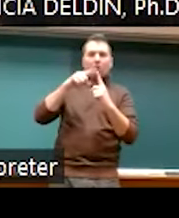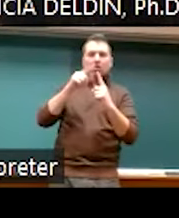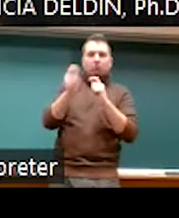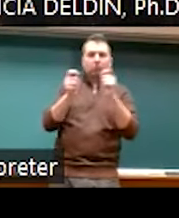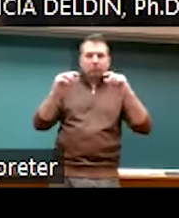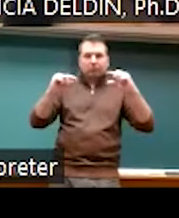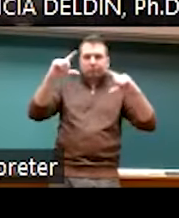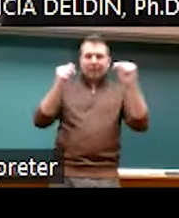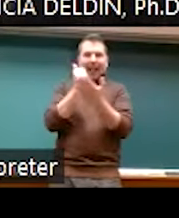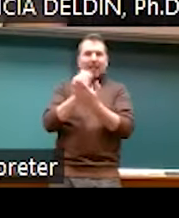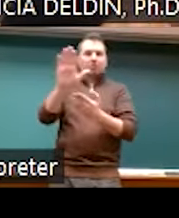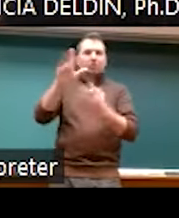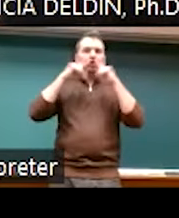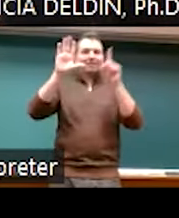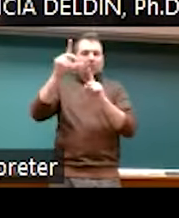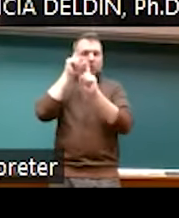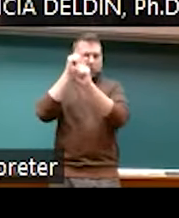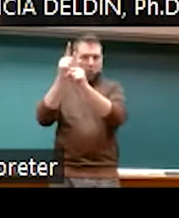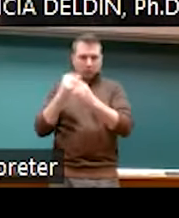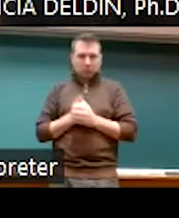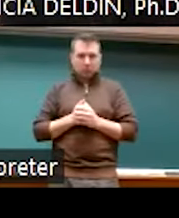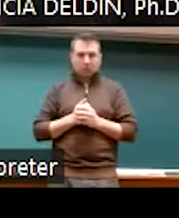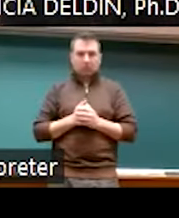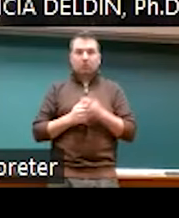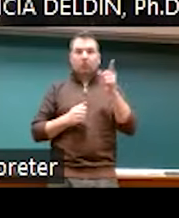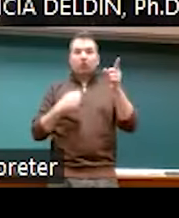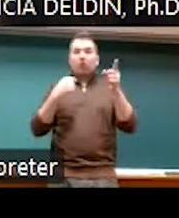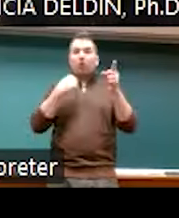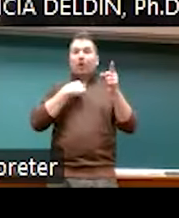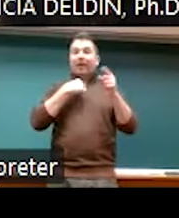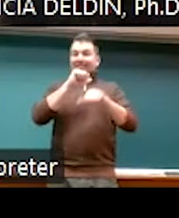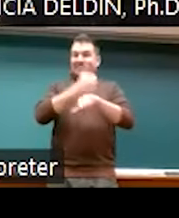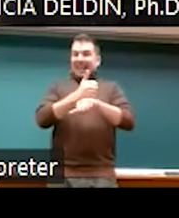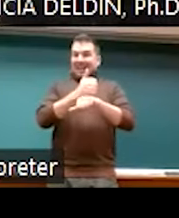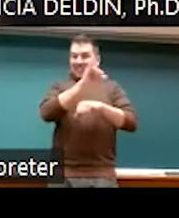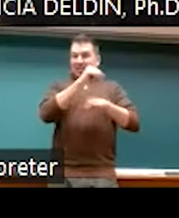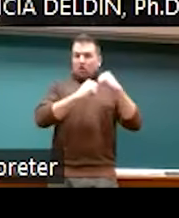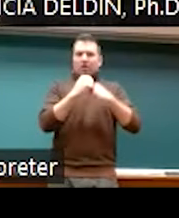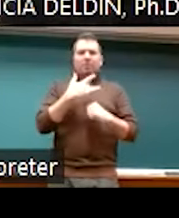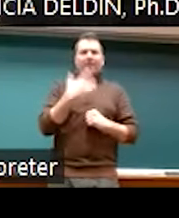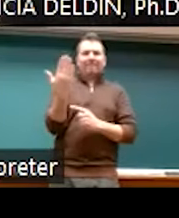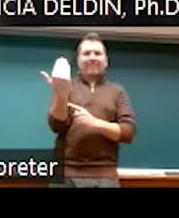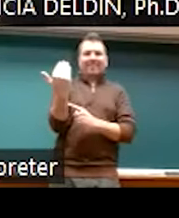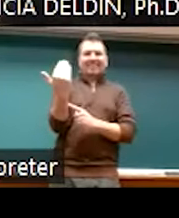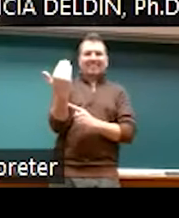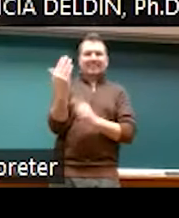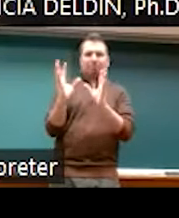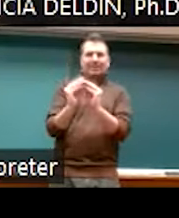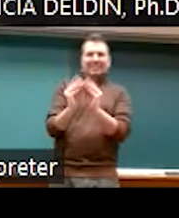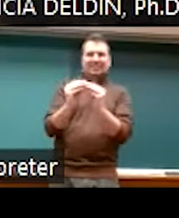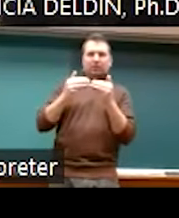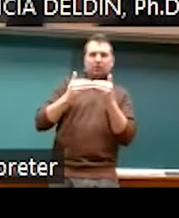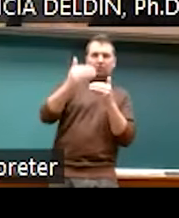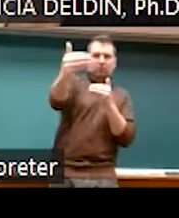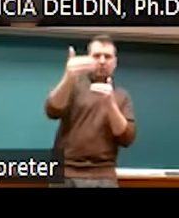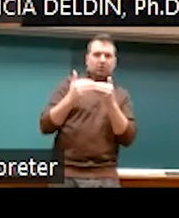It wasn't sort of a magic number. We did know that around 15 is when you'd start seeing significant effects in CBT. But really